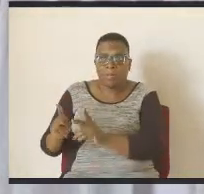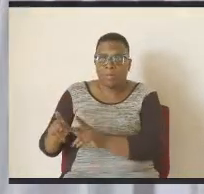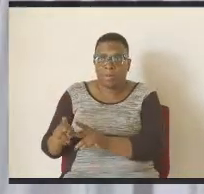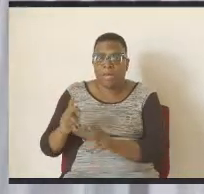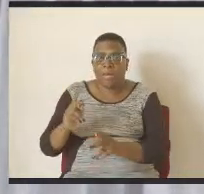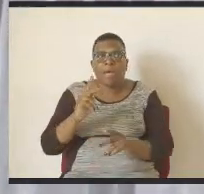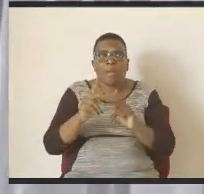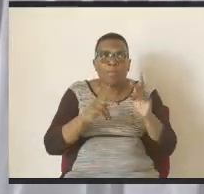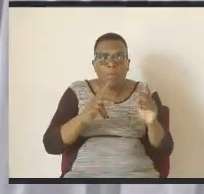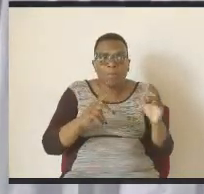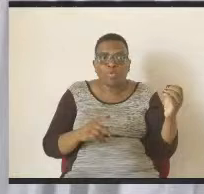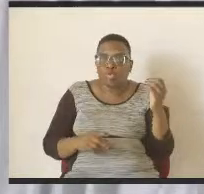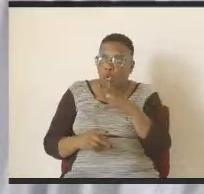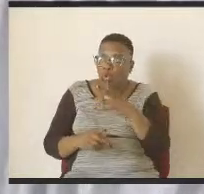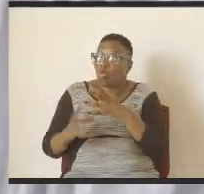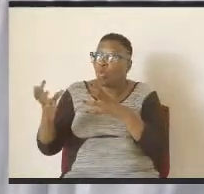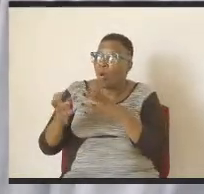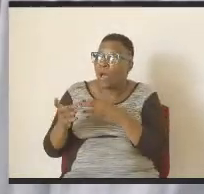of Jesus.